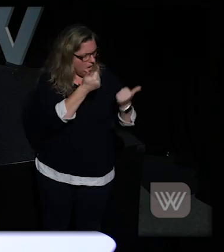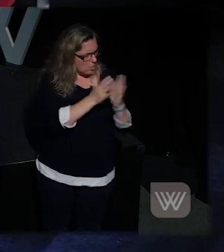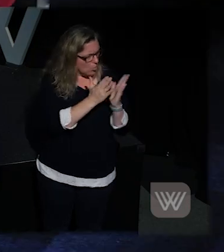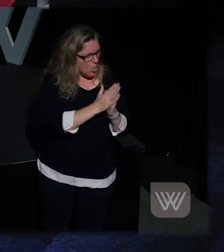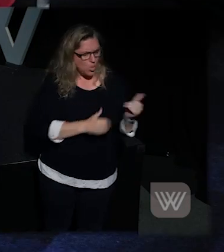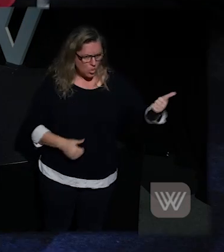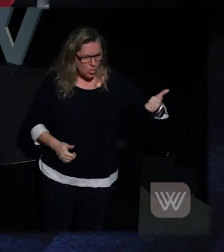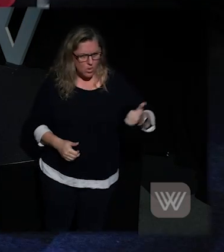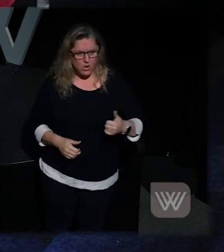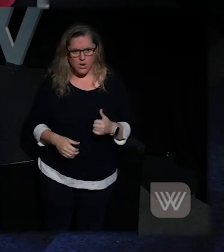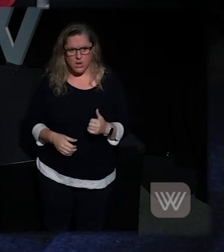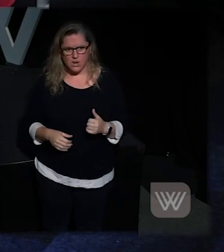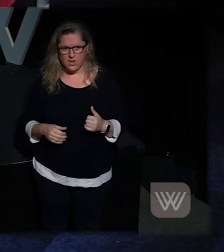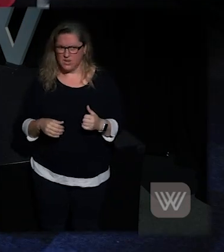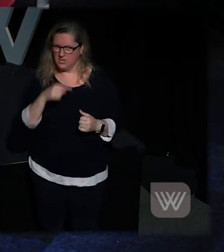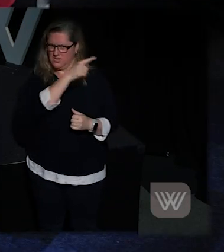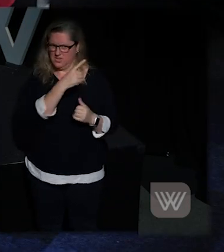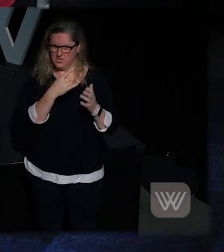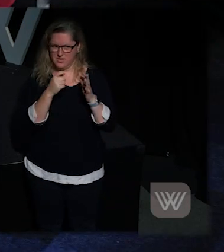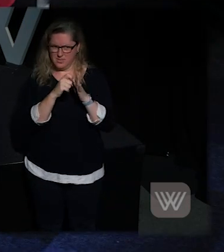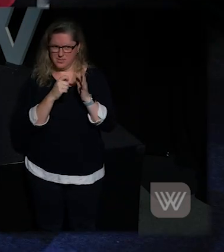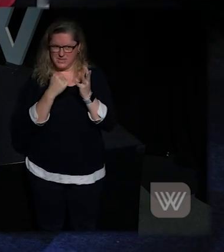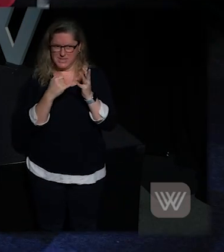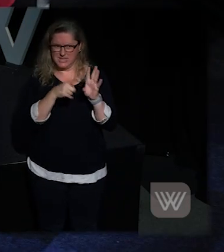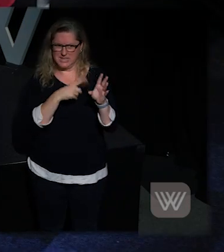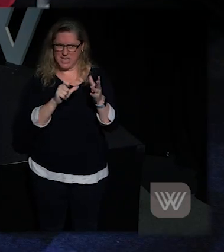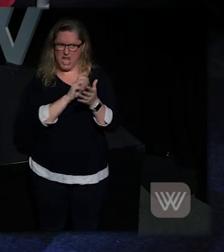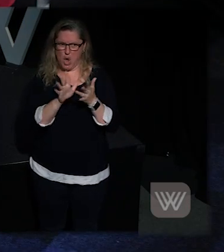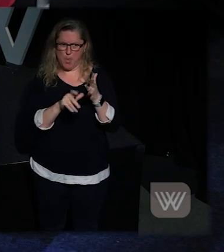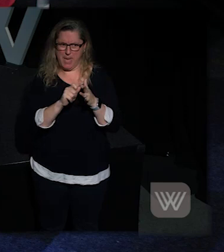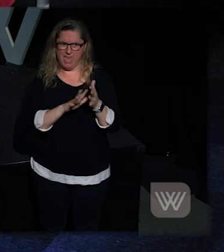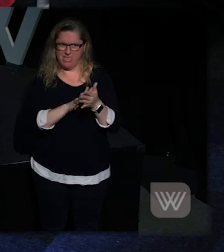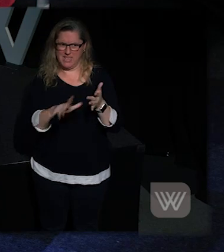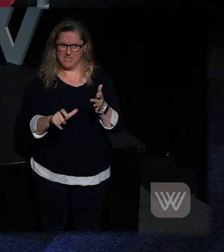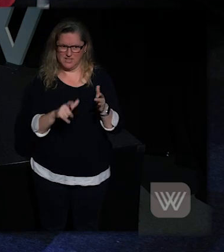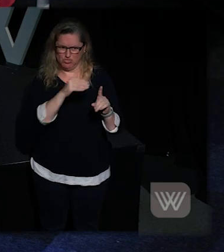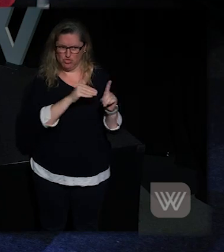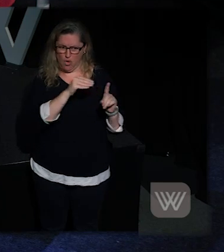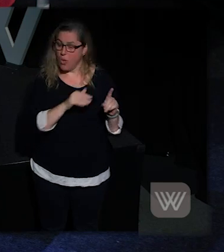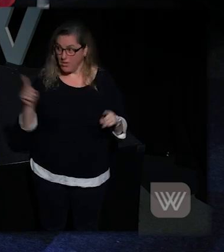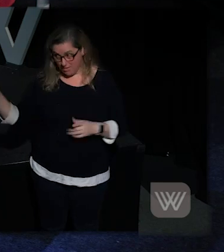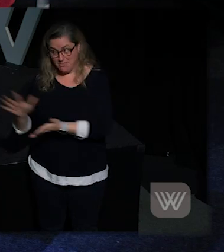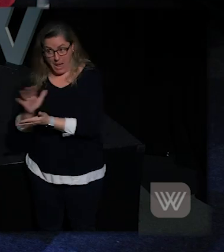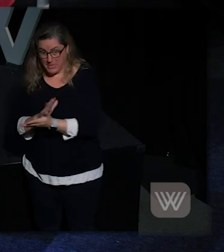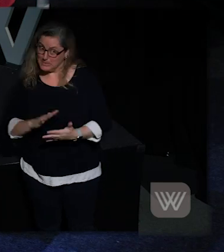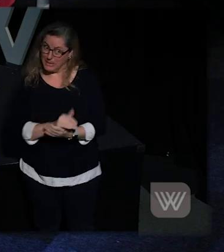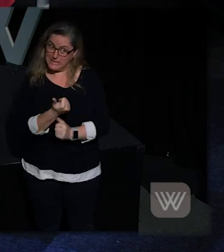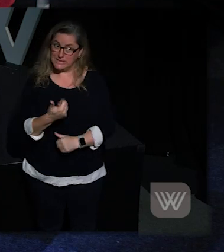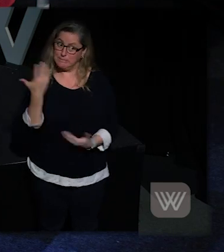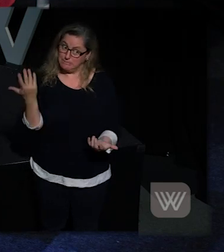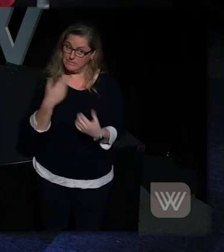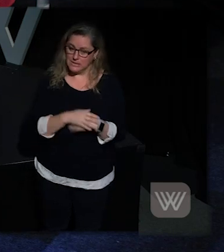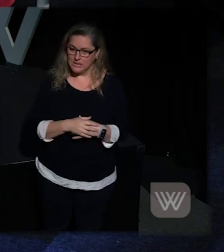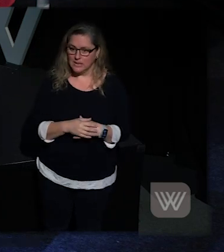book. Mark's a really psychopathic troll. Look, I think they... glad he's pleased. Yeah, no, I mean, look, I had a